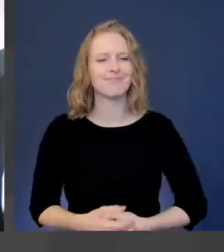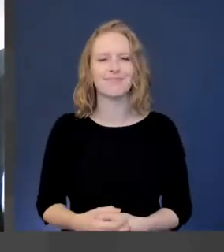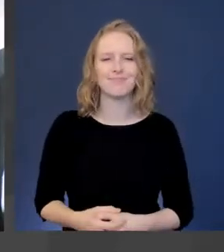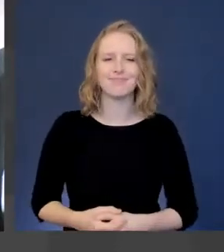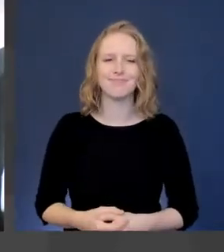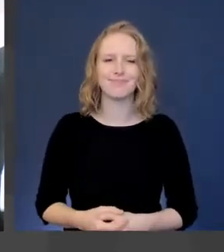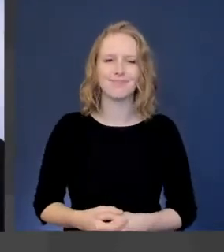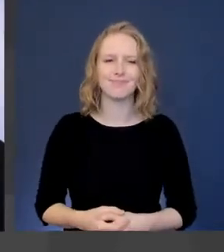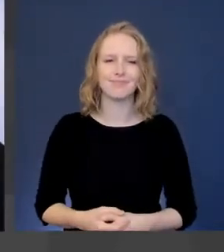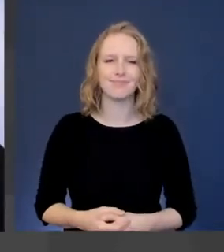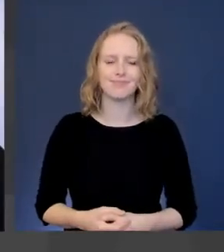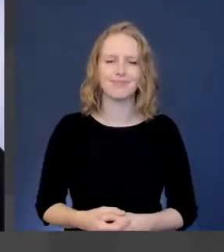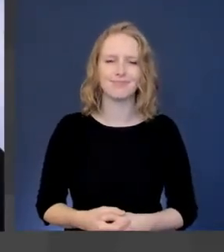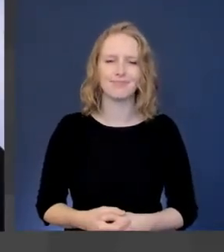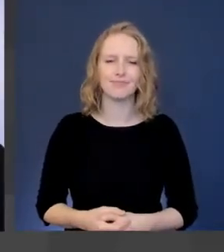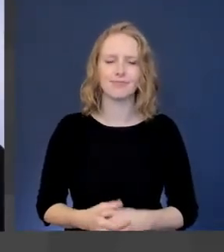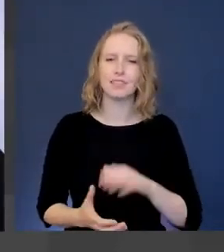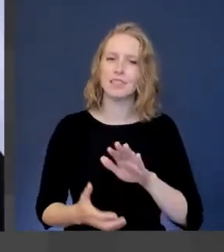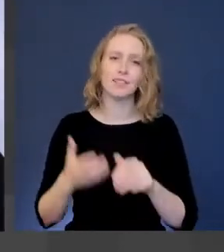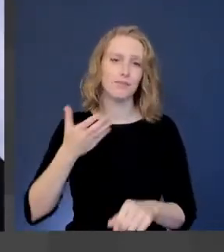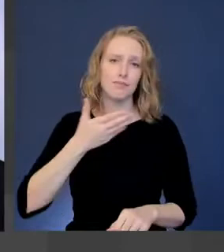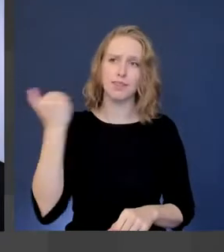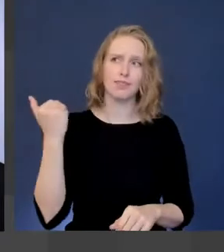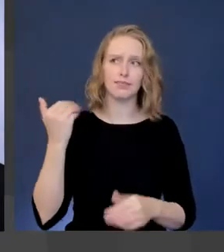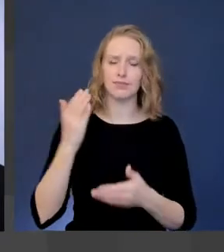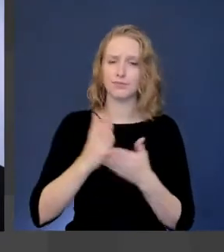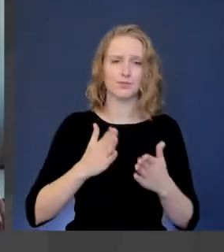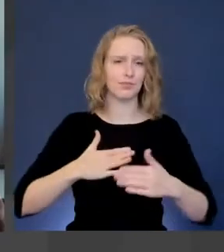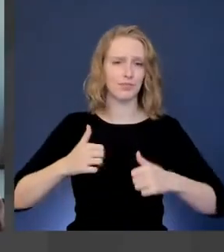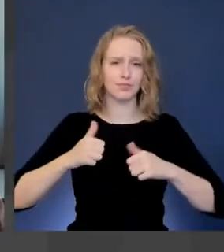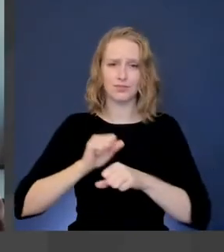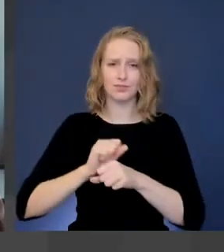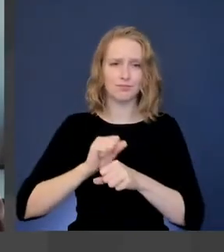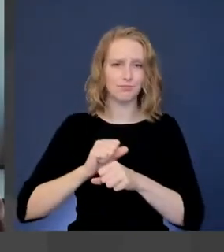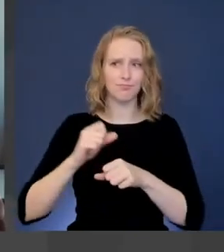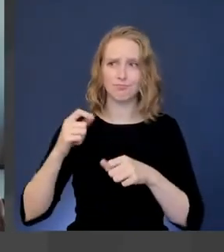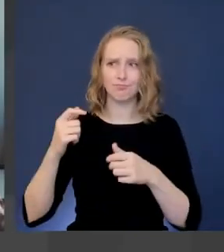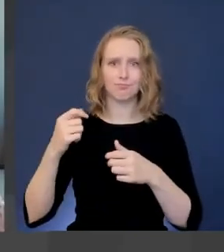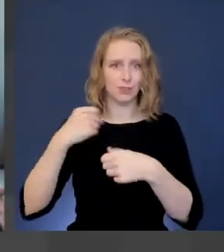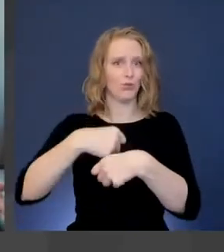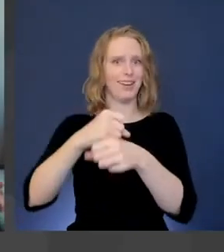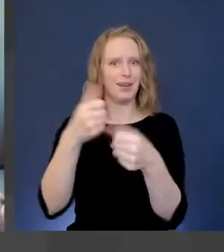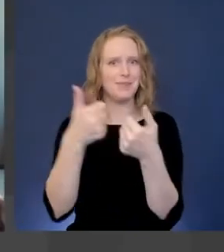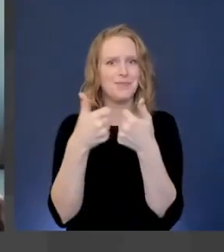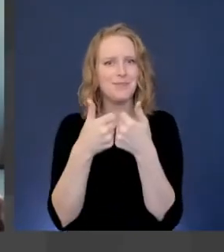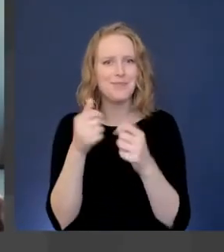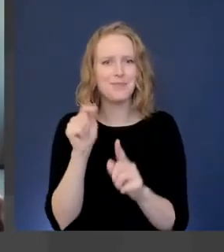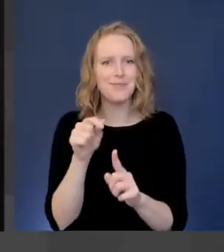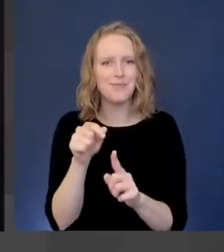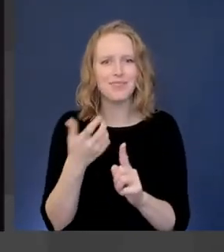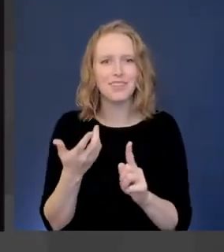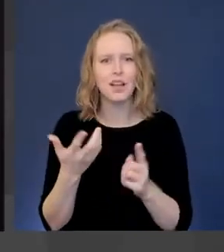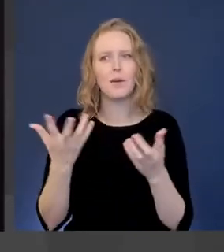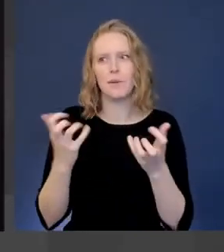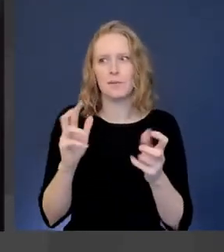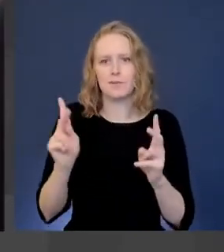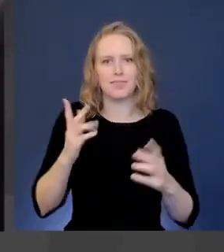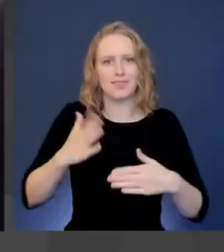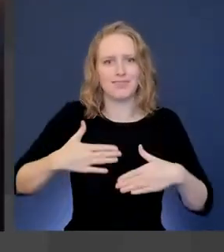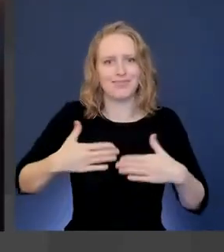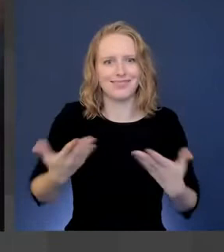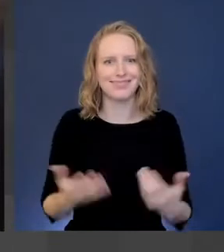The best part of my job, I think it's just creating a game. I want to make people happy. In the new